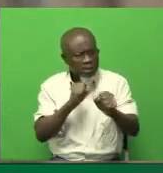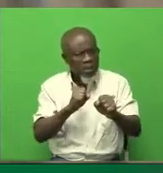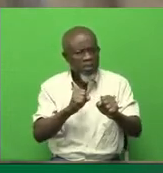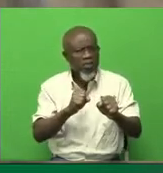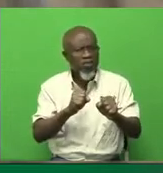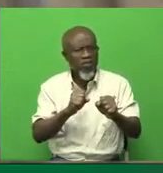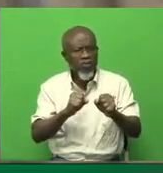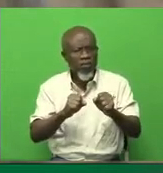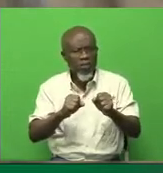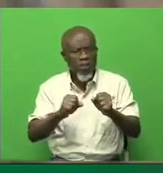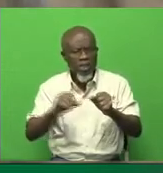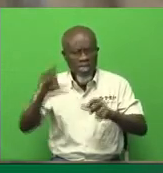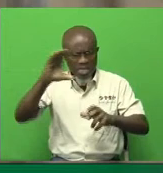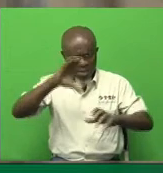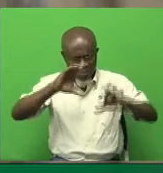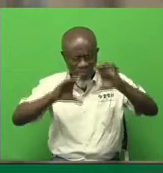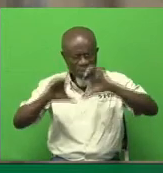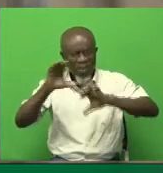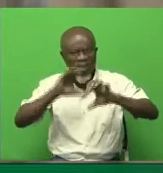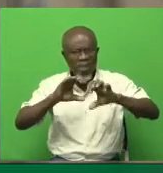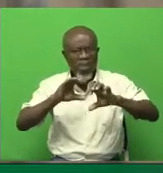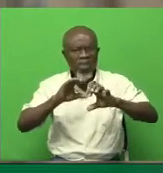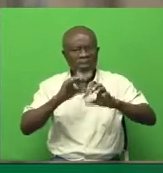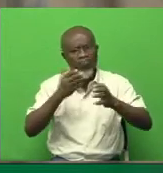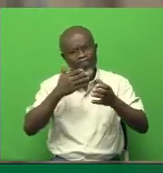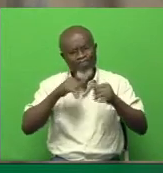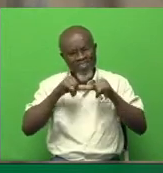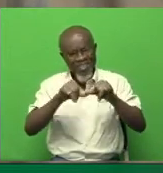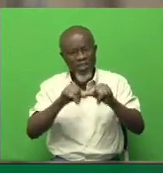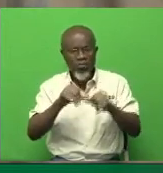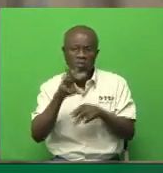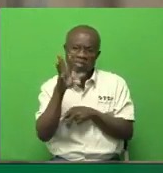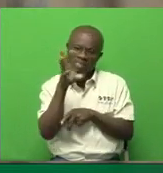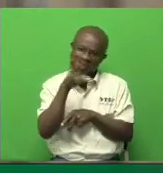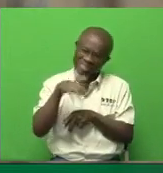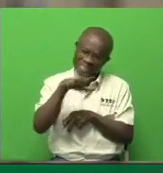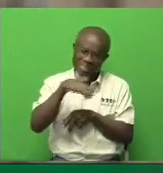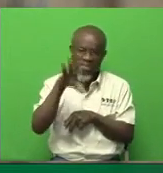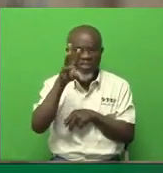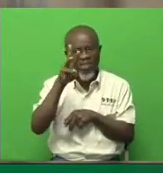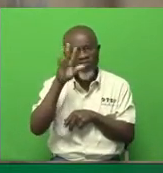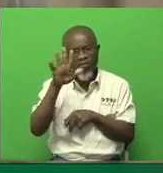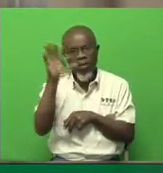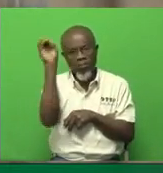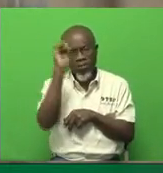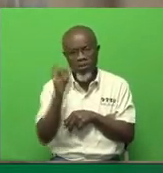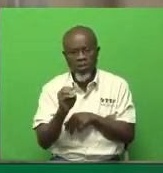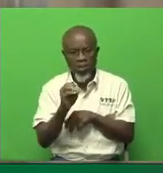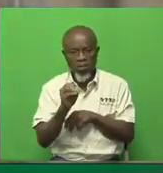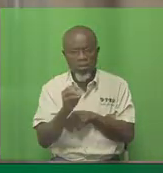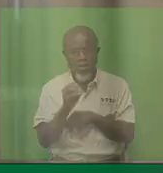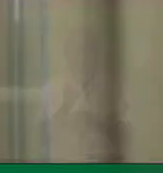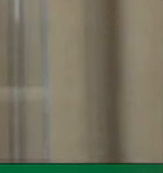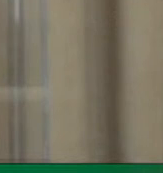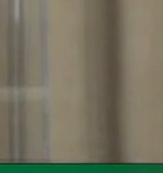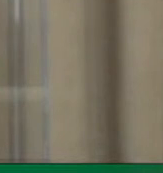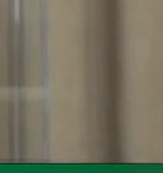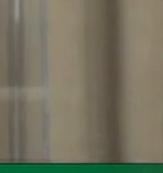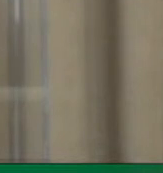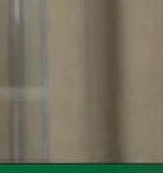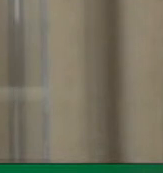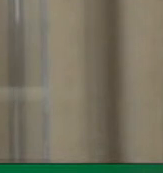quality remains at around 65 percent although the standard proposed by the Ric